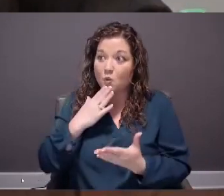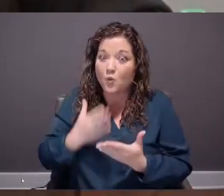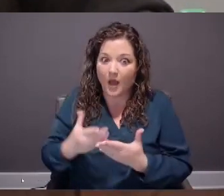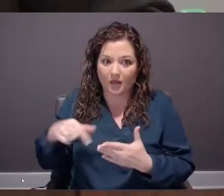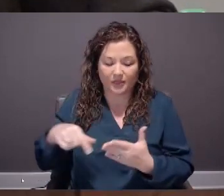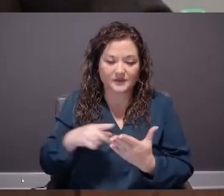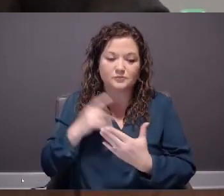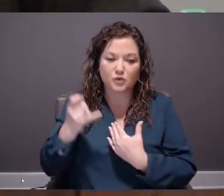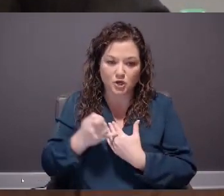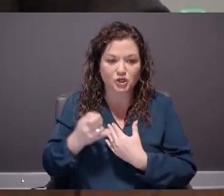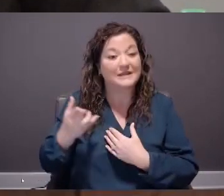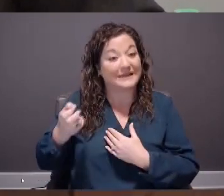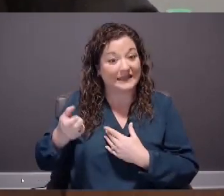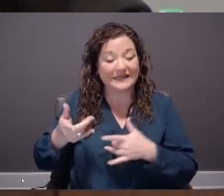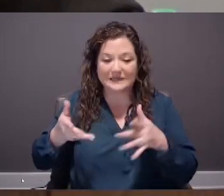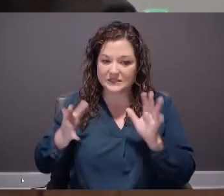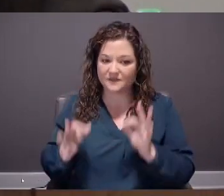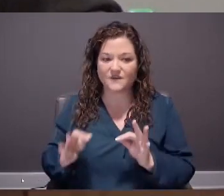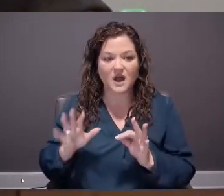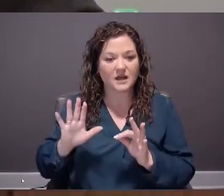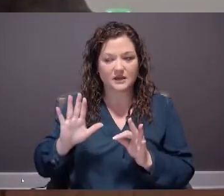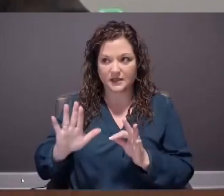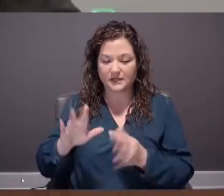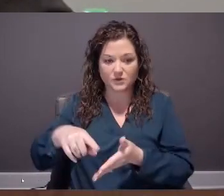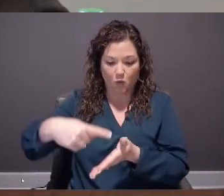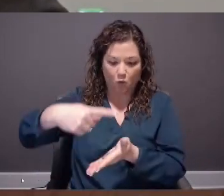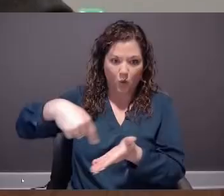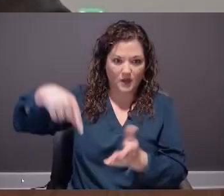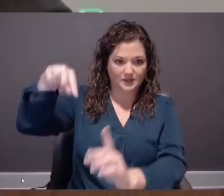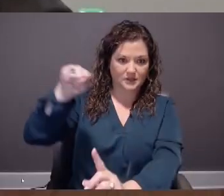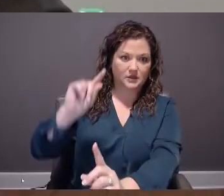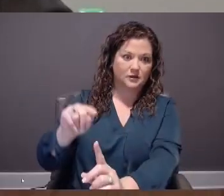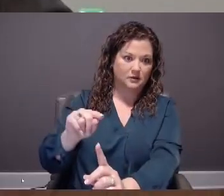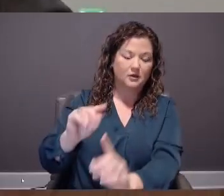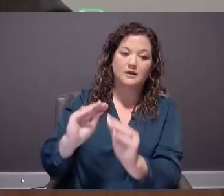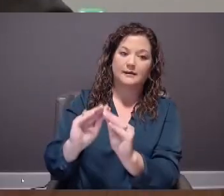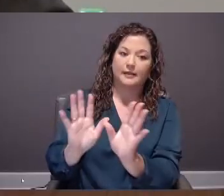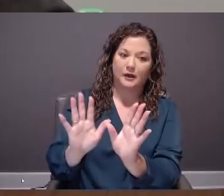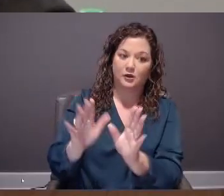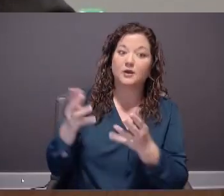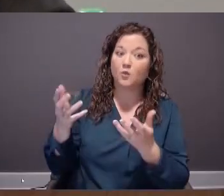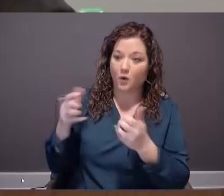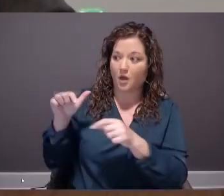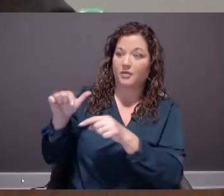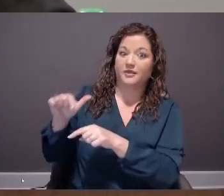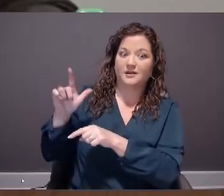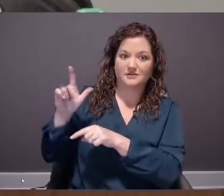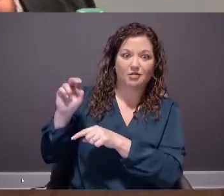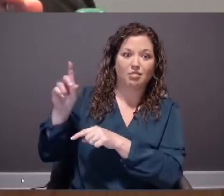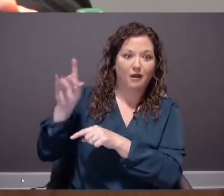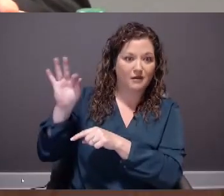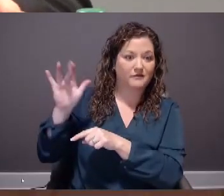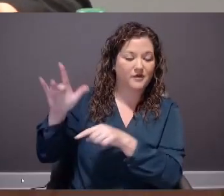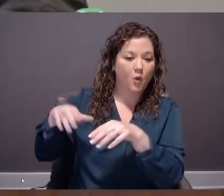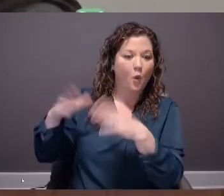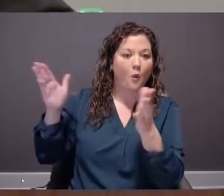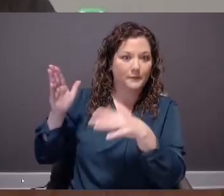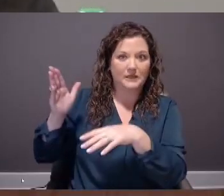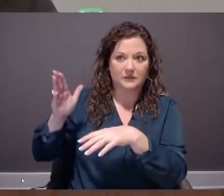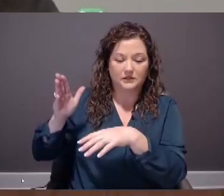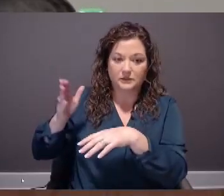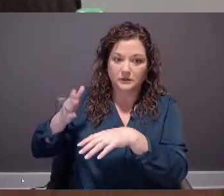his what really clearly. What is to get this landfill open in time before we're running out of